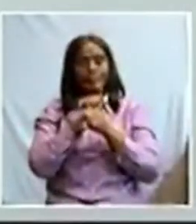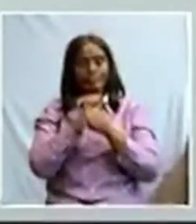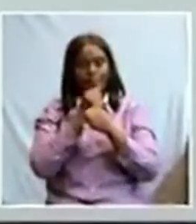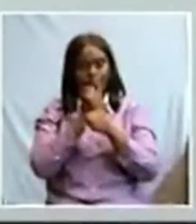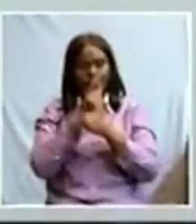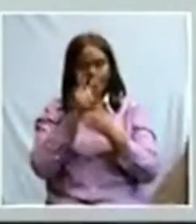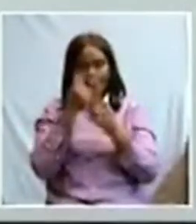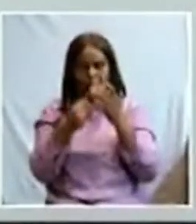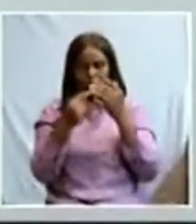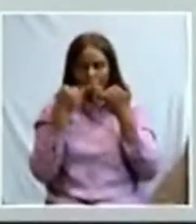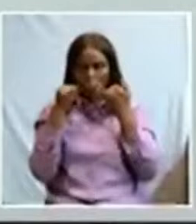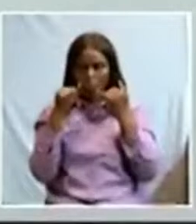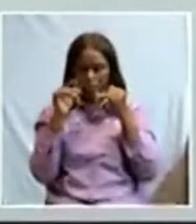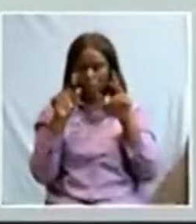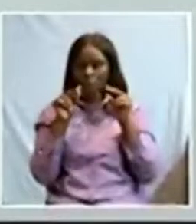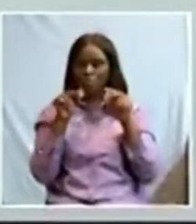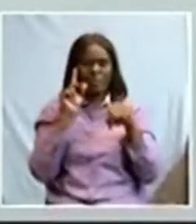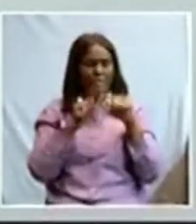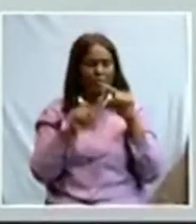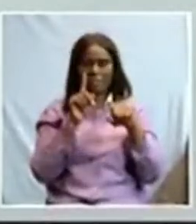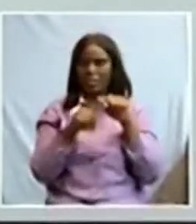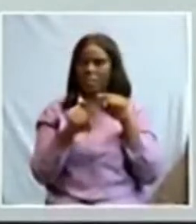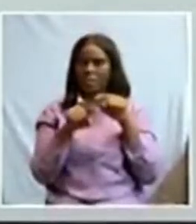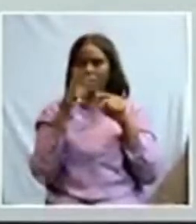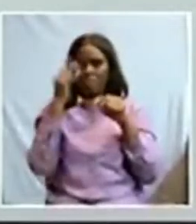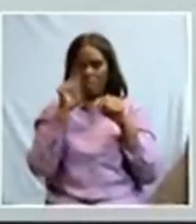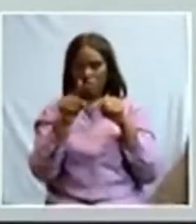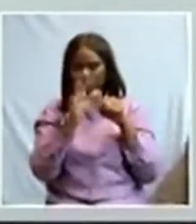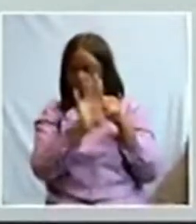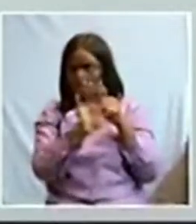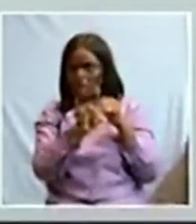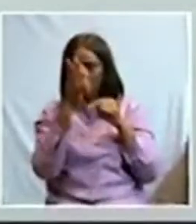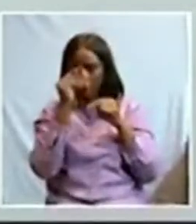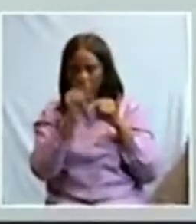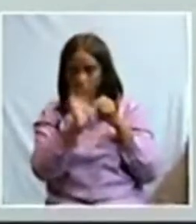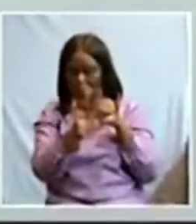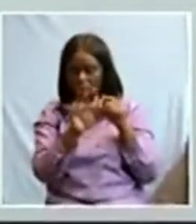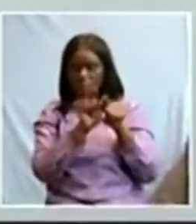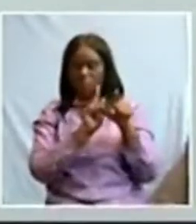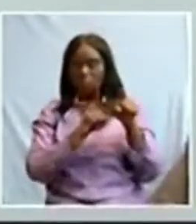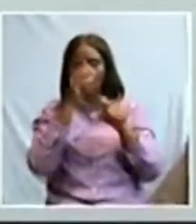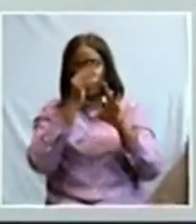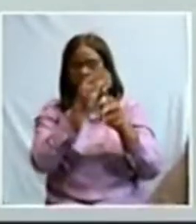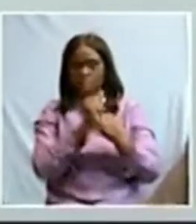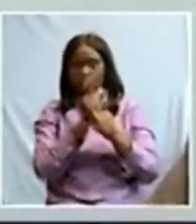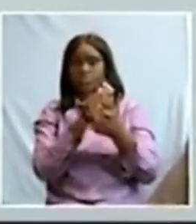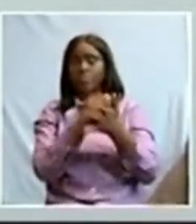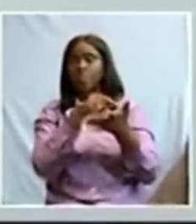Then you are telling the citizen, no, we can't do it. Why are you there and why are you getting paid?